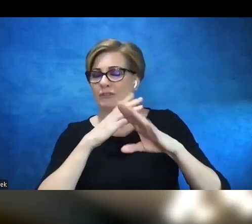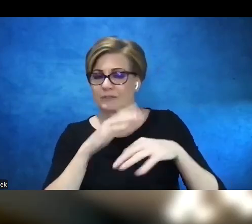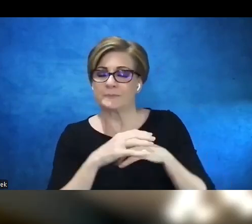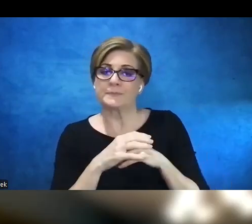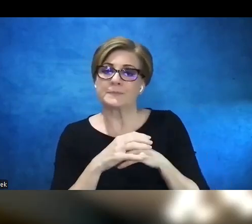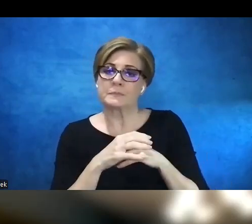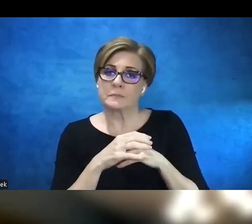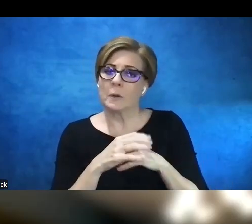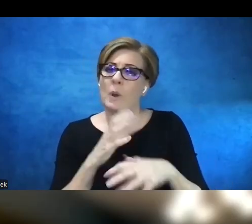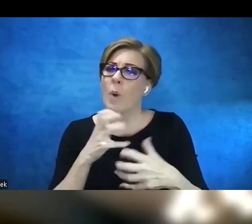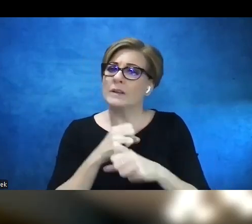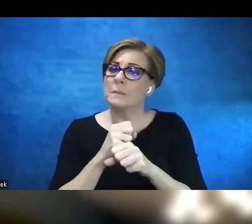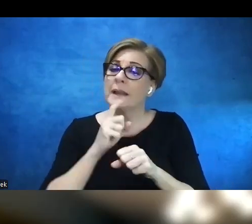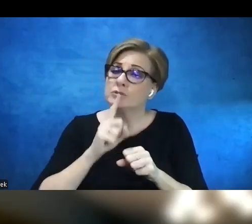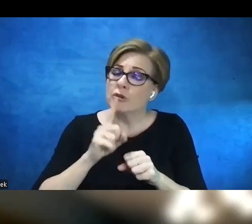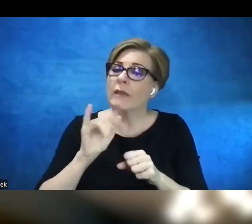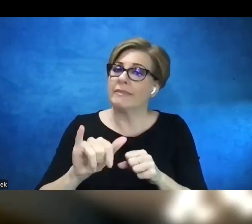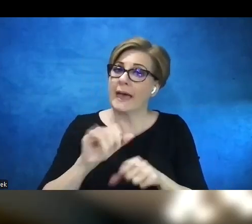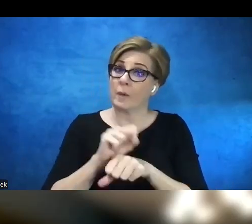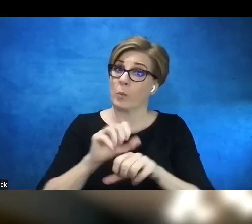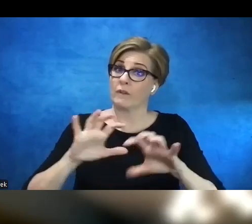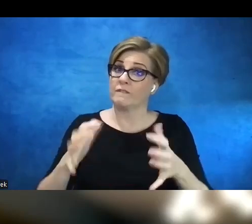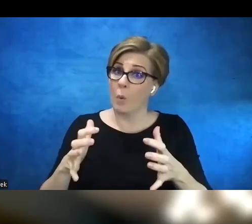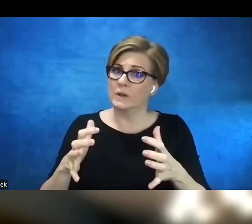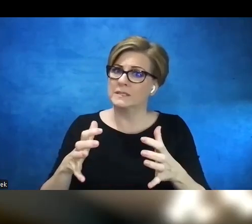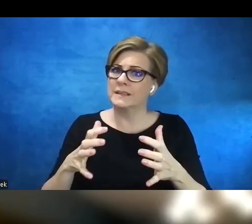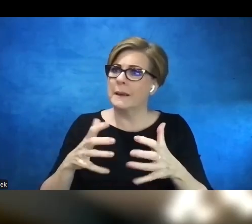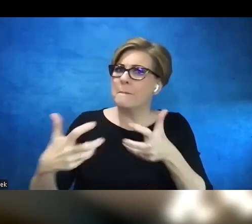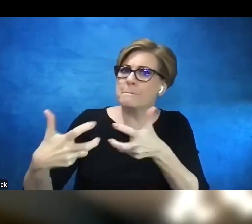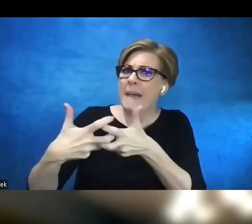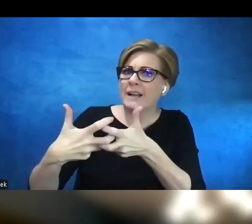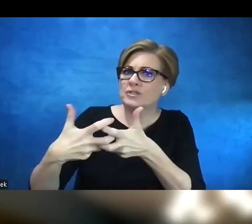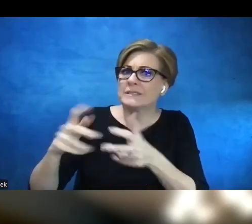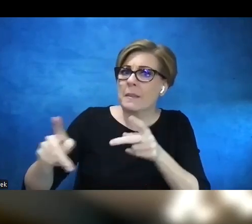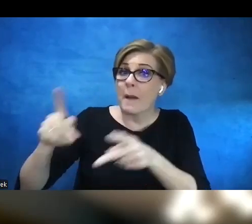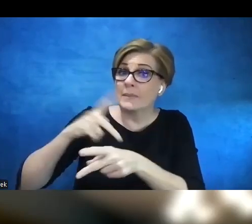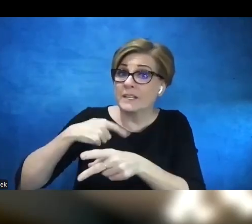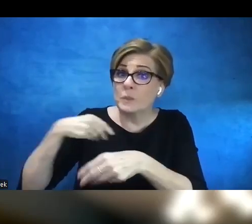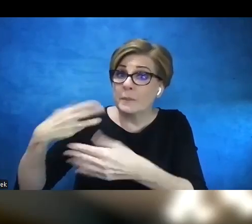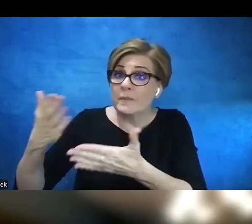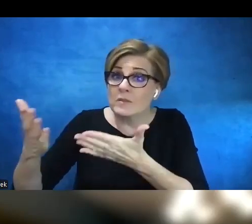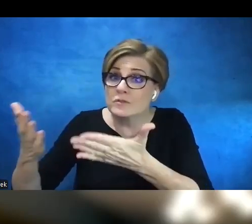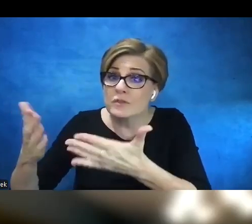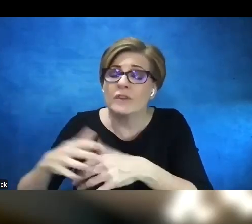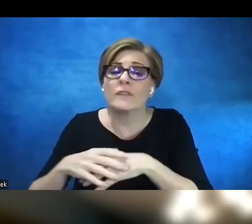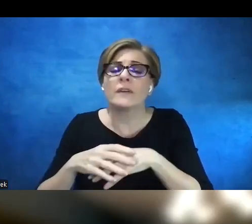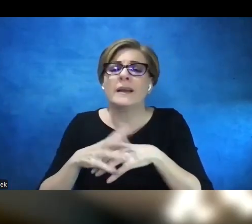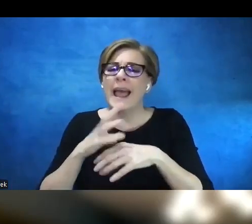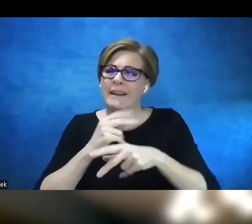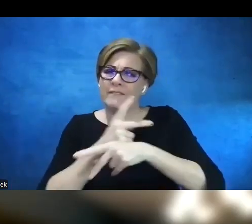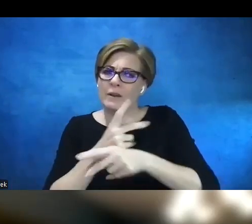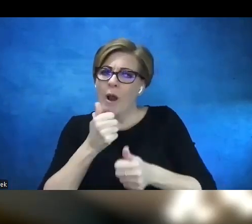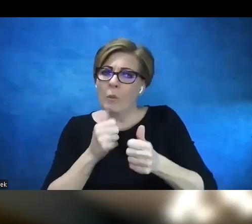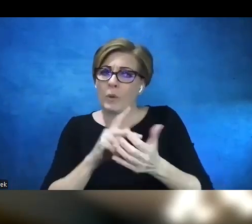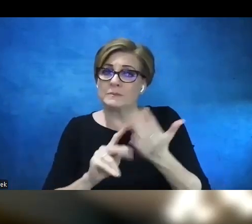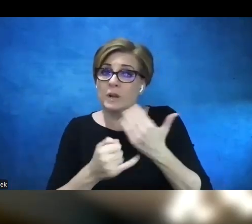representative of the individuals that are being served, and to help states and others evaluate data related to initiatives for effectiveness in recruitment and retention,